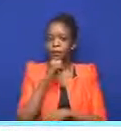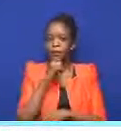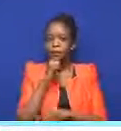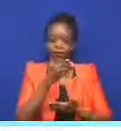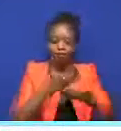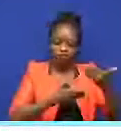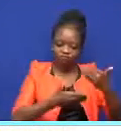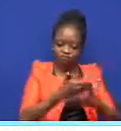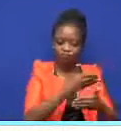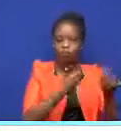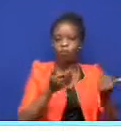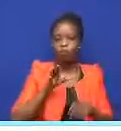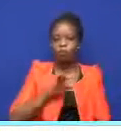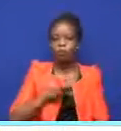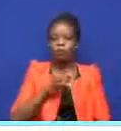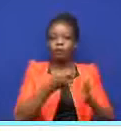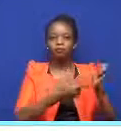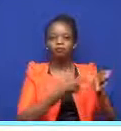and also another